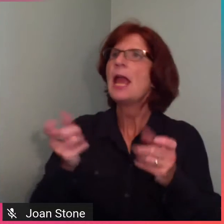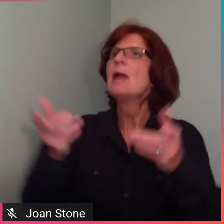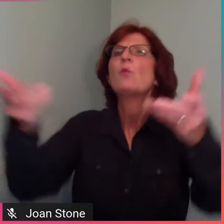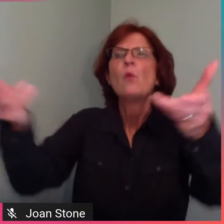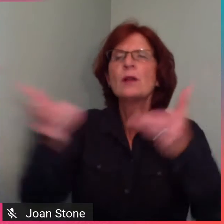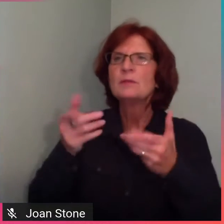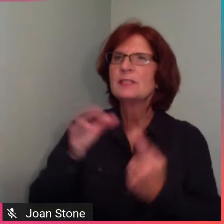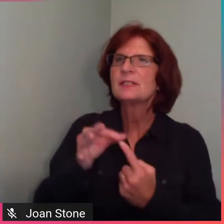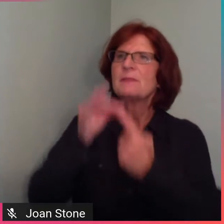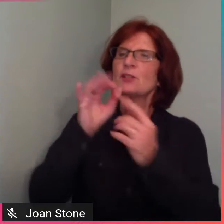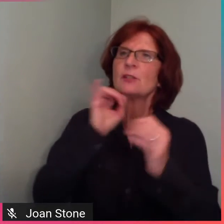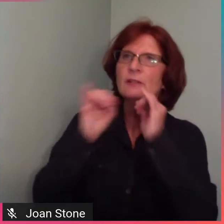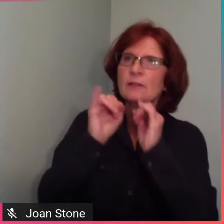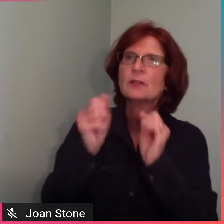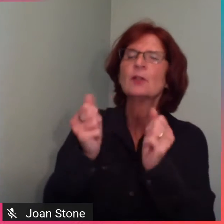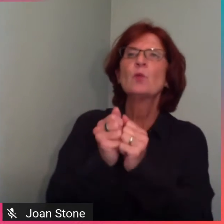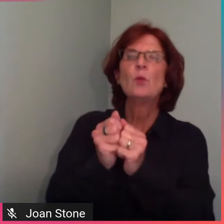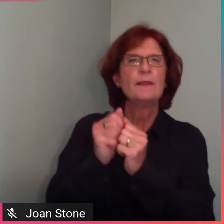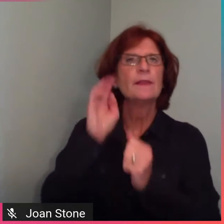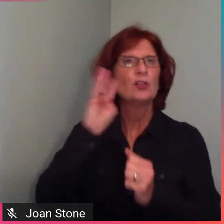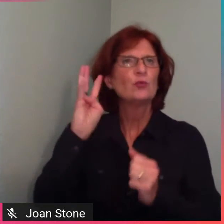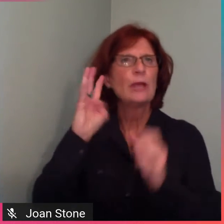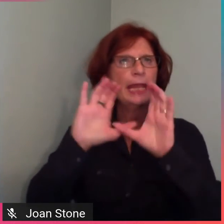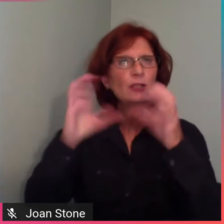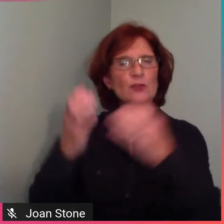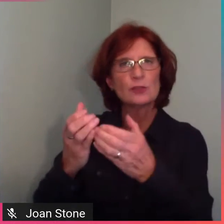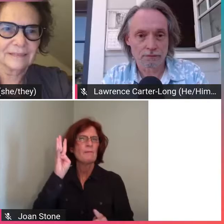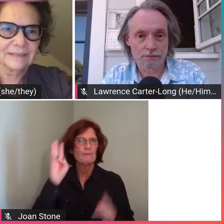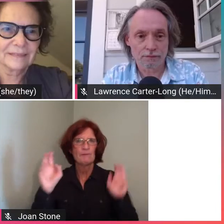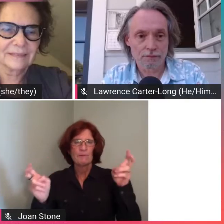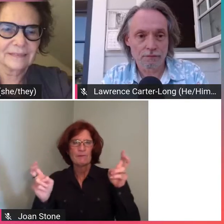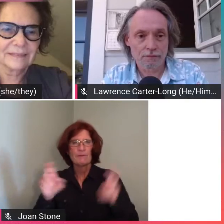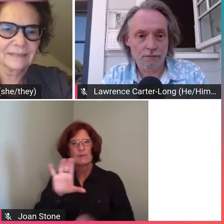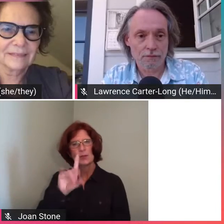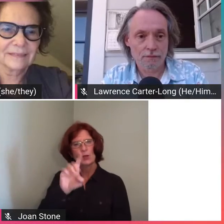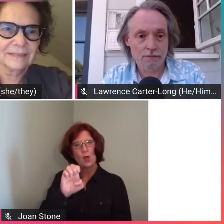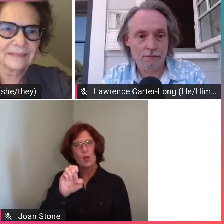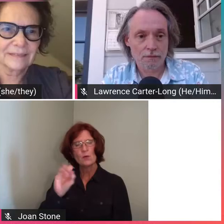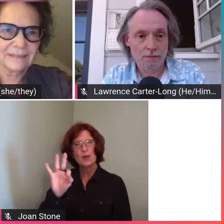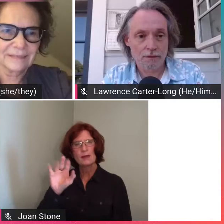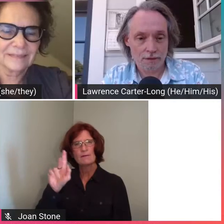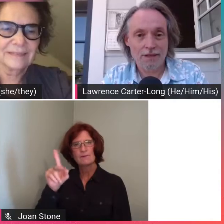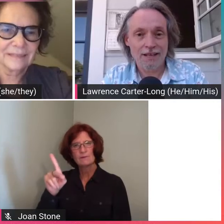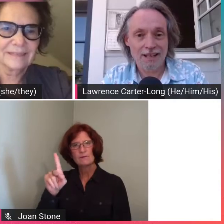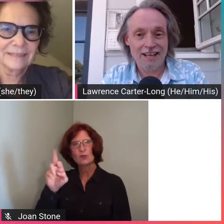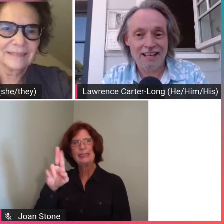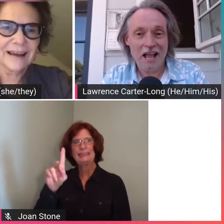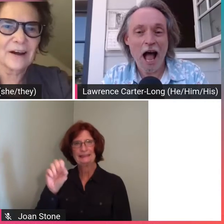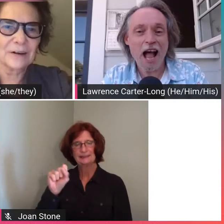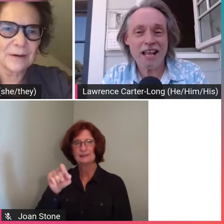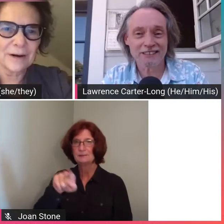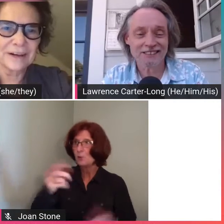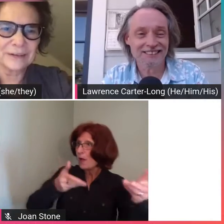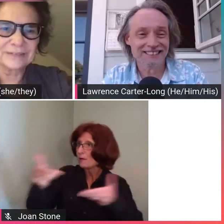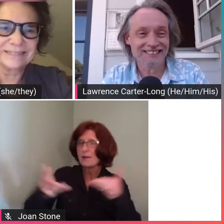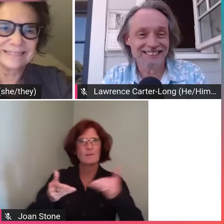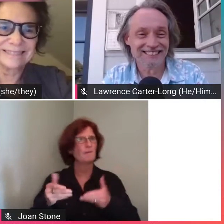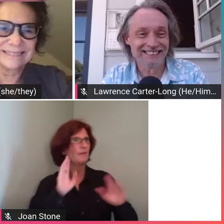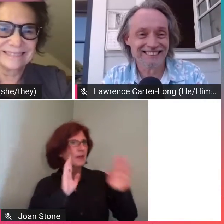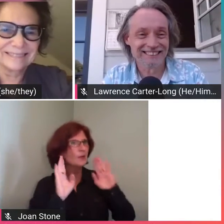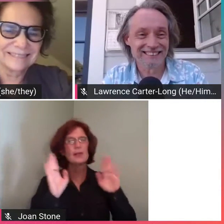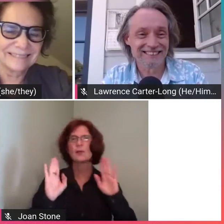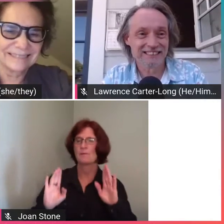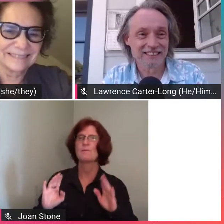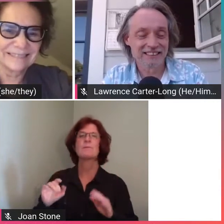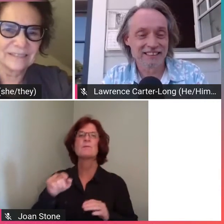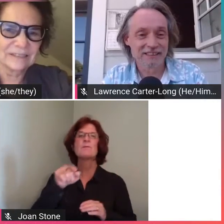special interview with the creators of Code of the Freaks. Hi, everyone. Welcome. Hi, how are you? I'm